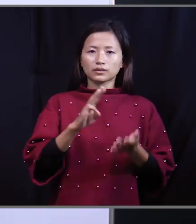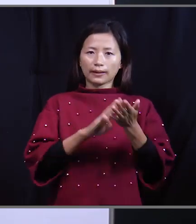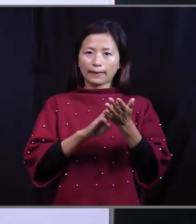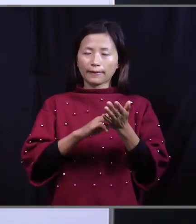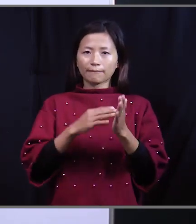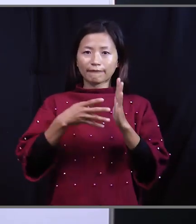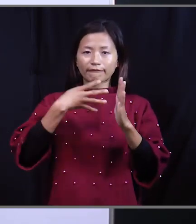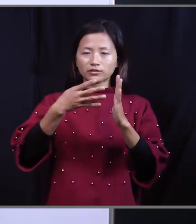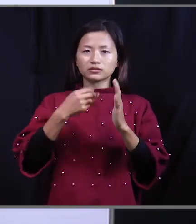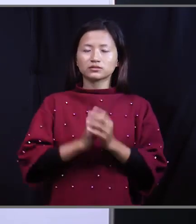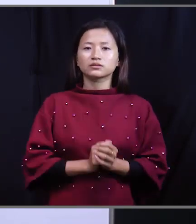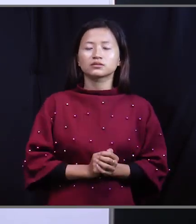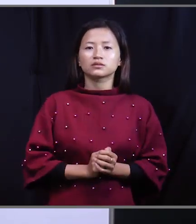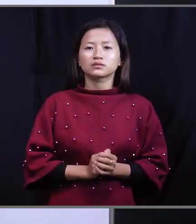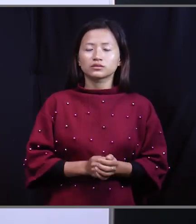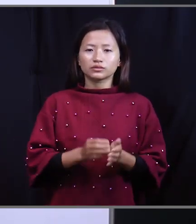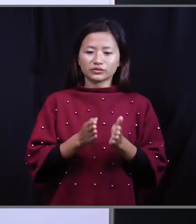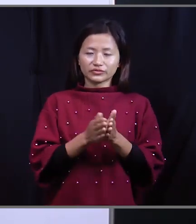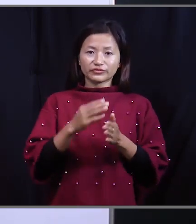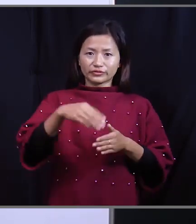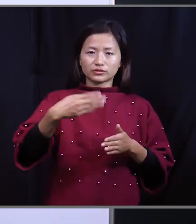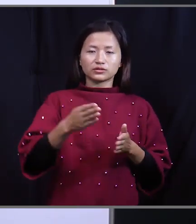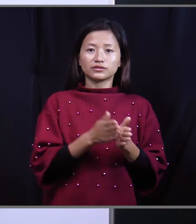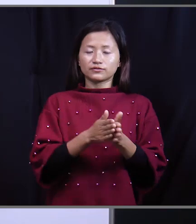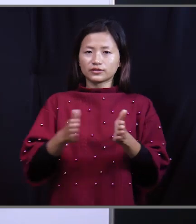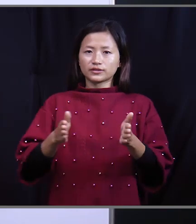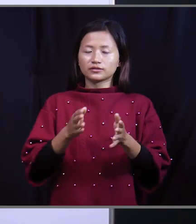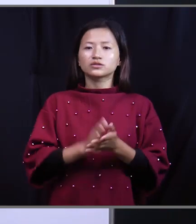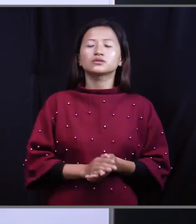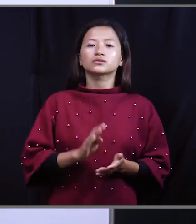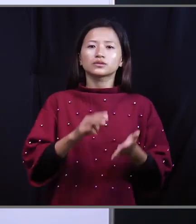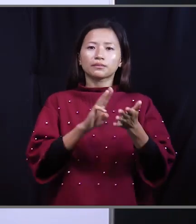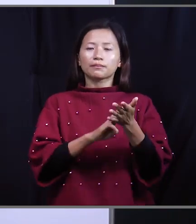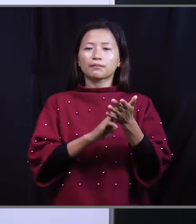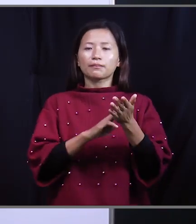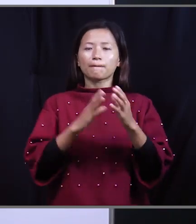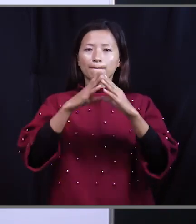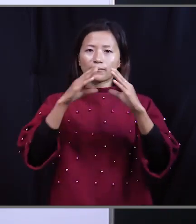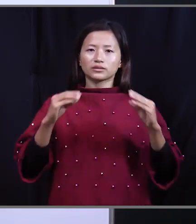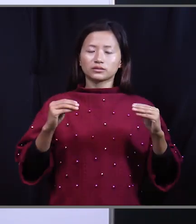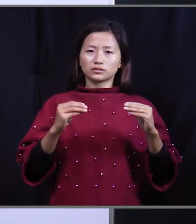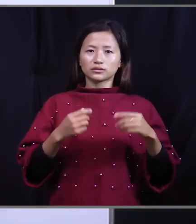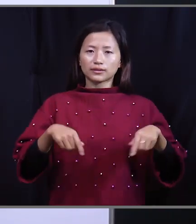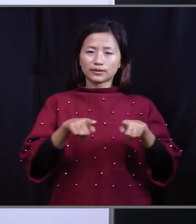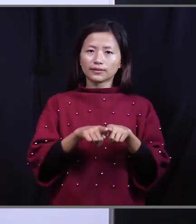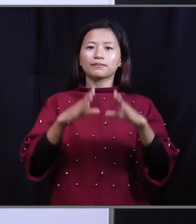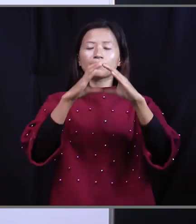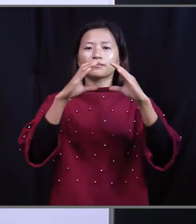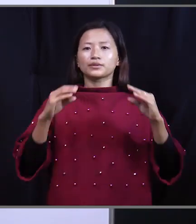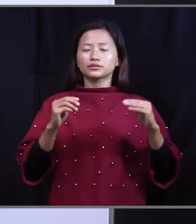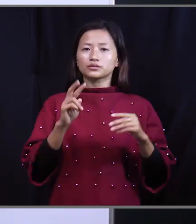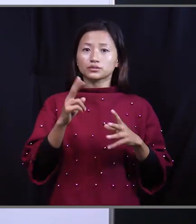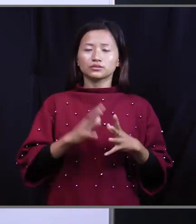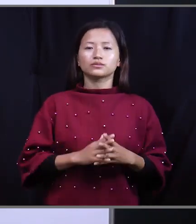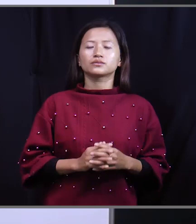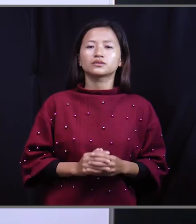phase, it is further divided into mitosis and meiosis. Remember that meiosis is again divided